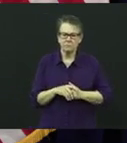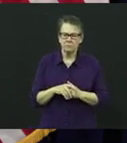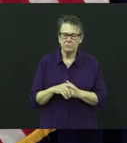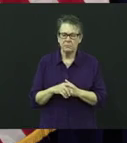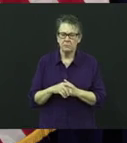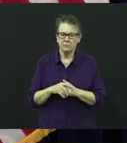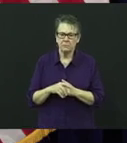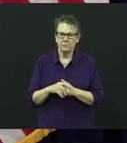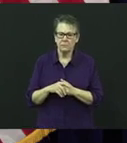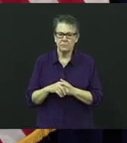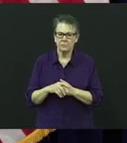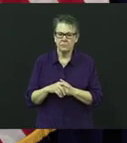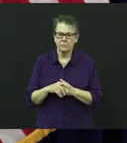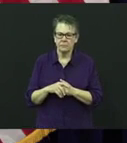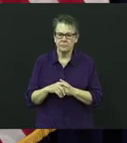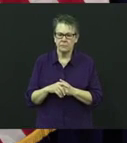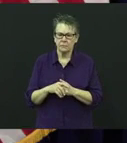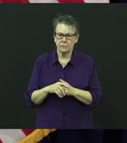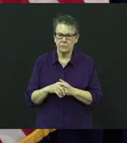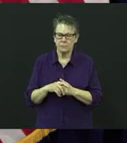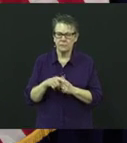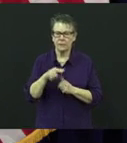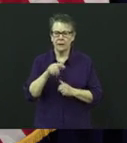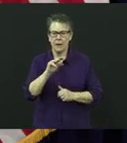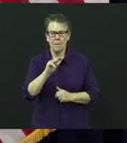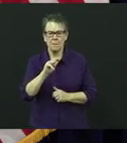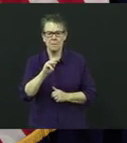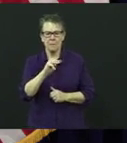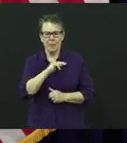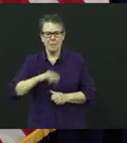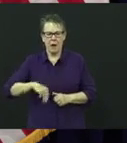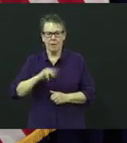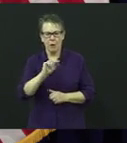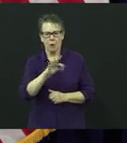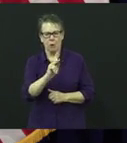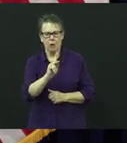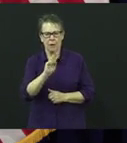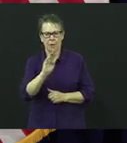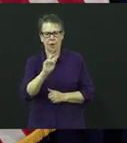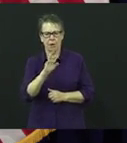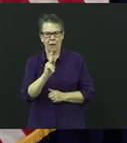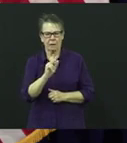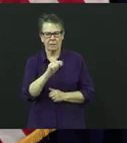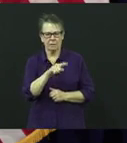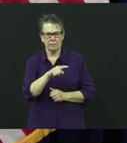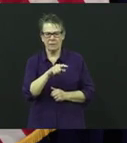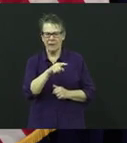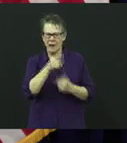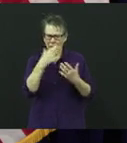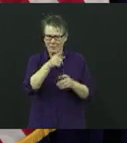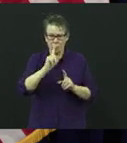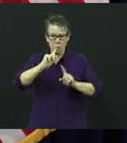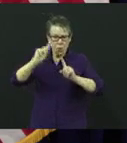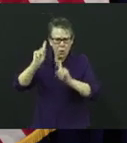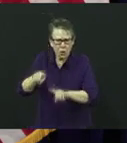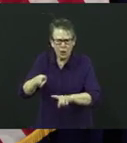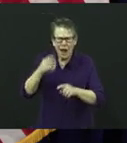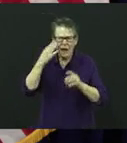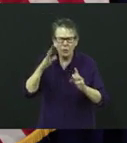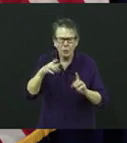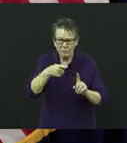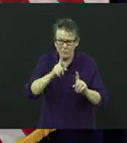said, I think it was more a press release, and I don't know that we've ever actually seen an order, but most of, if not all of what he said